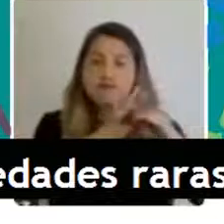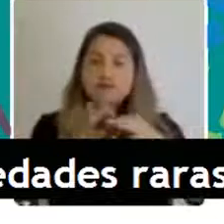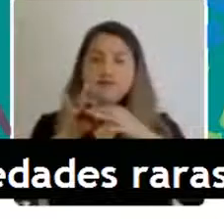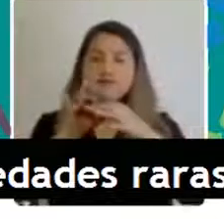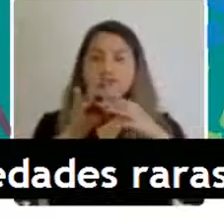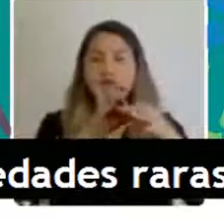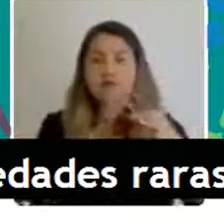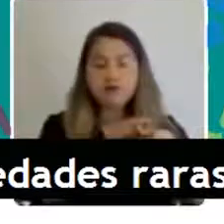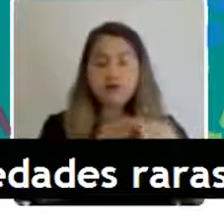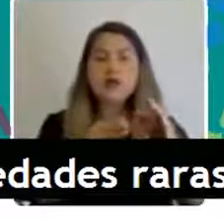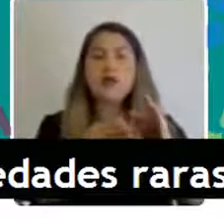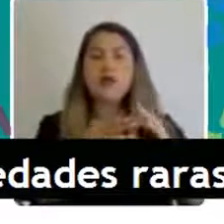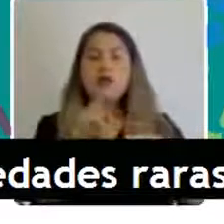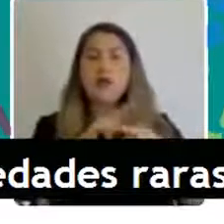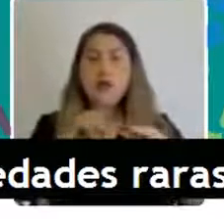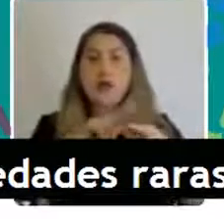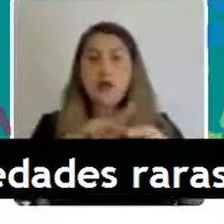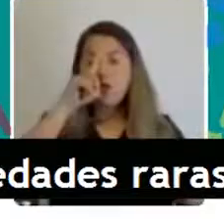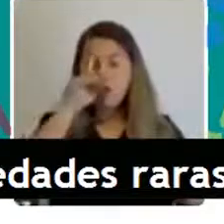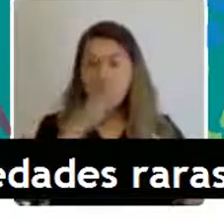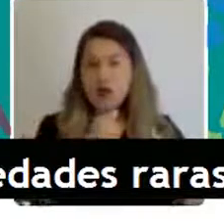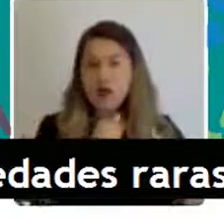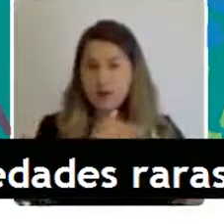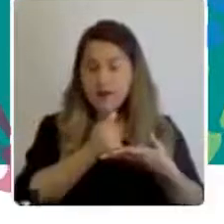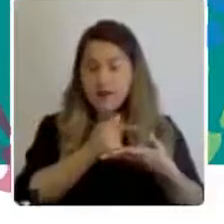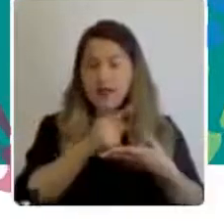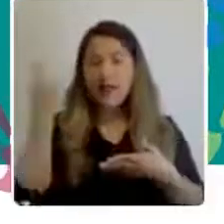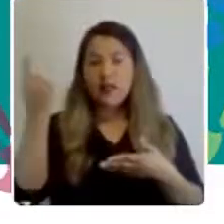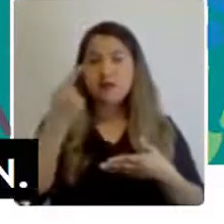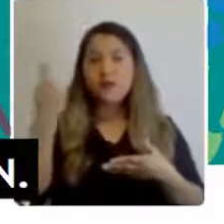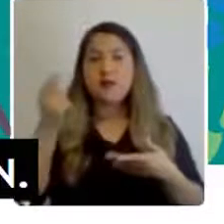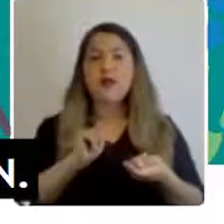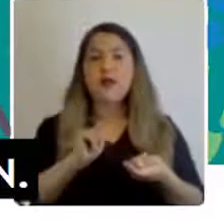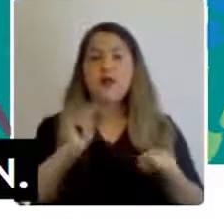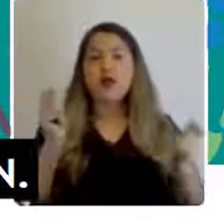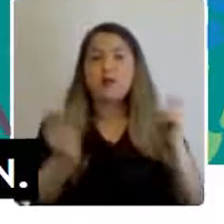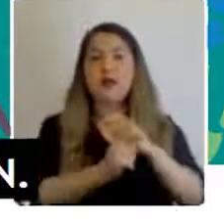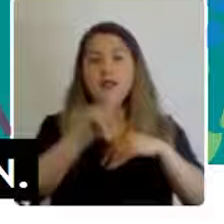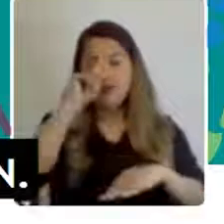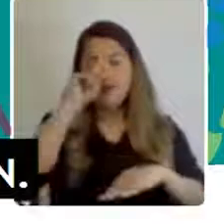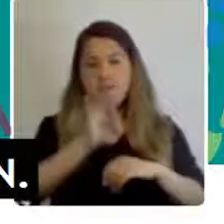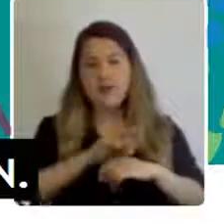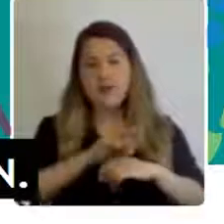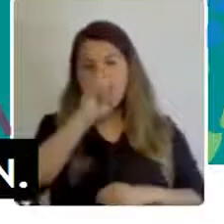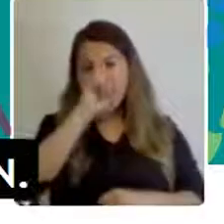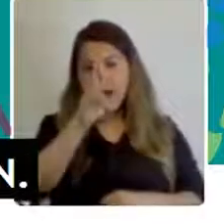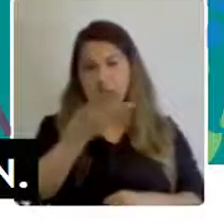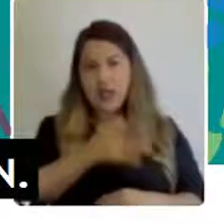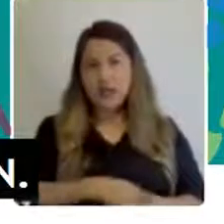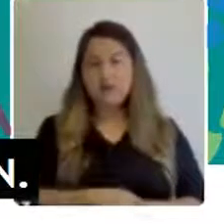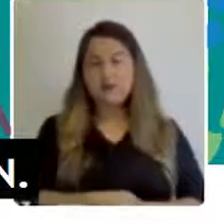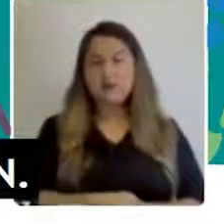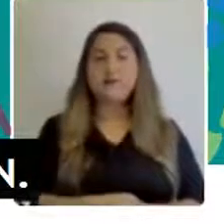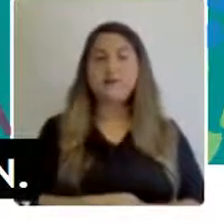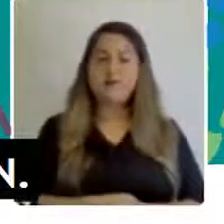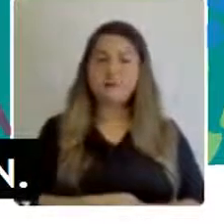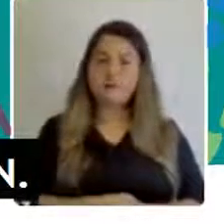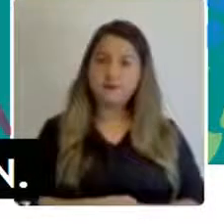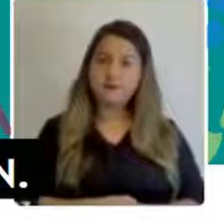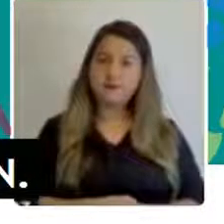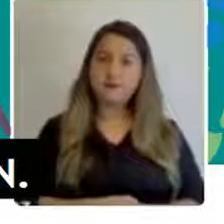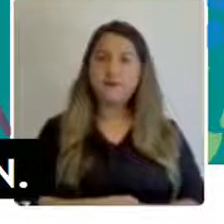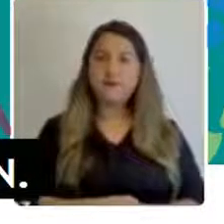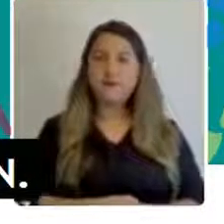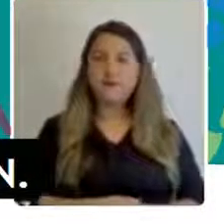or strategies to combat rare diseases. And following the